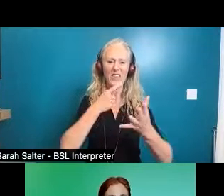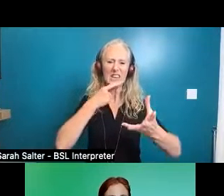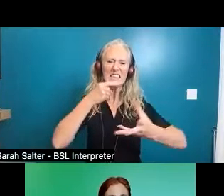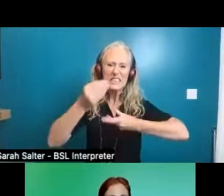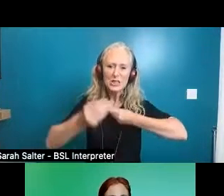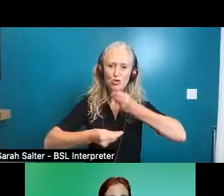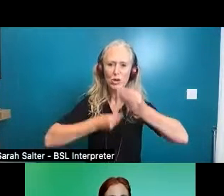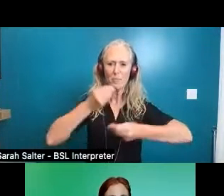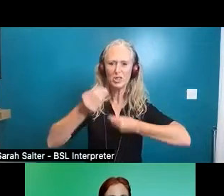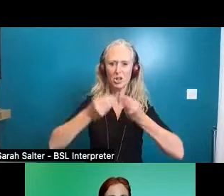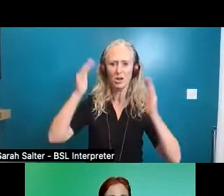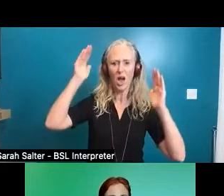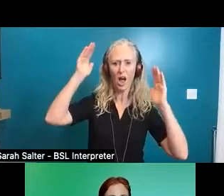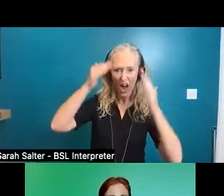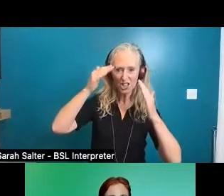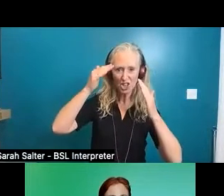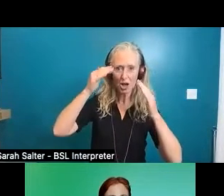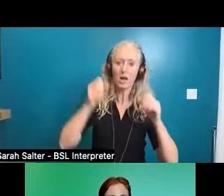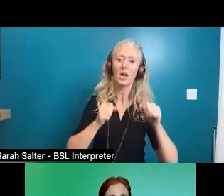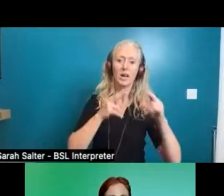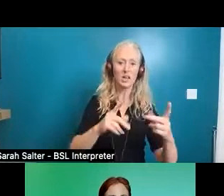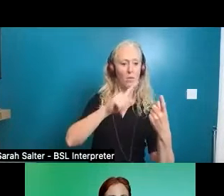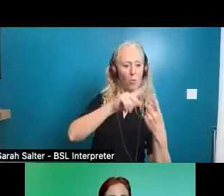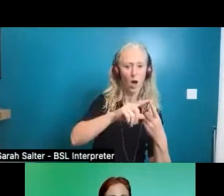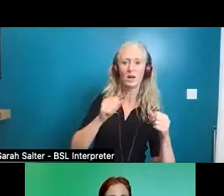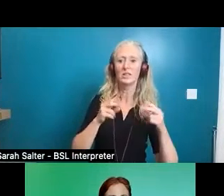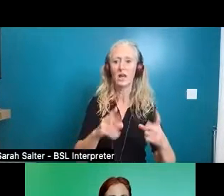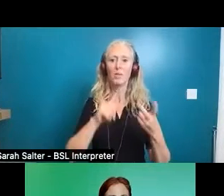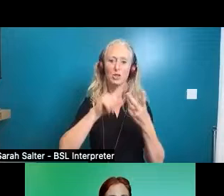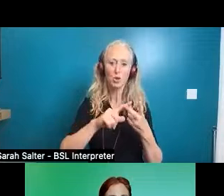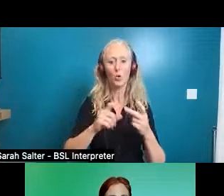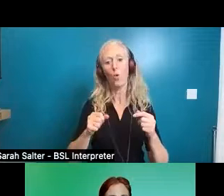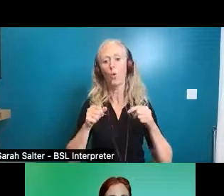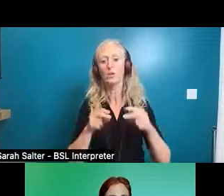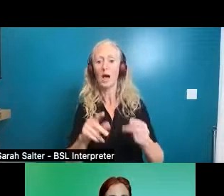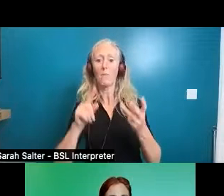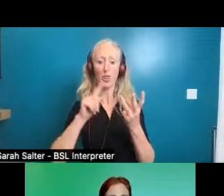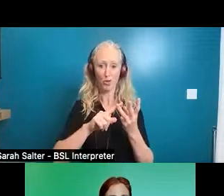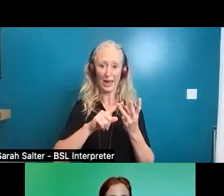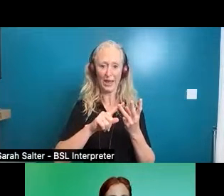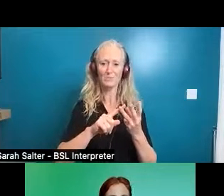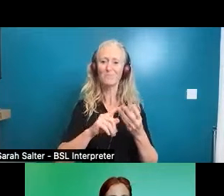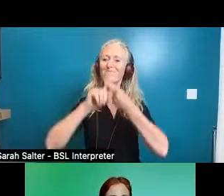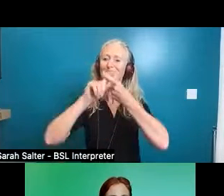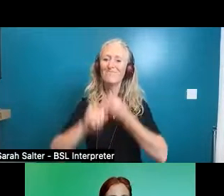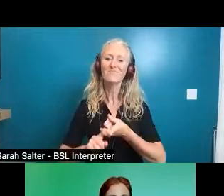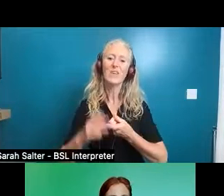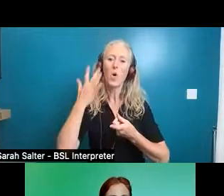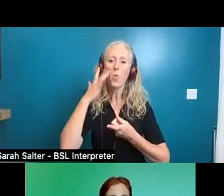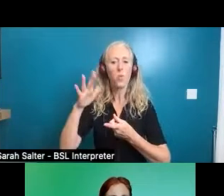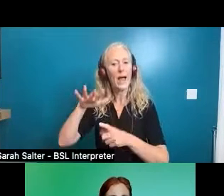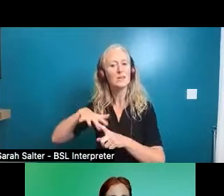whether or not you're given a diagnosis of Usher 1, Usher 2, or Usher 3. And so we know that if you are born